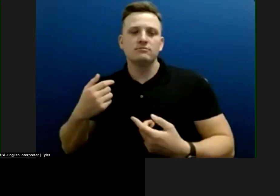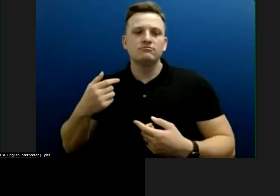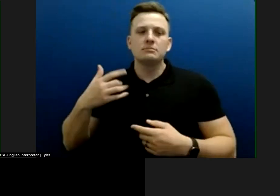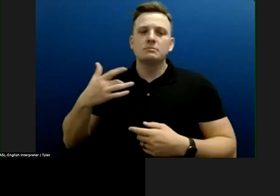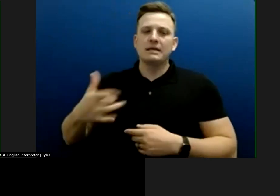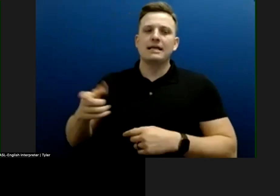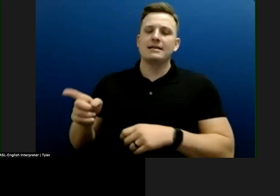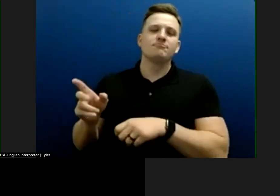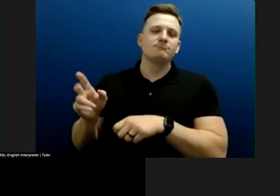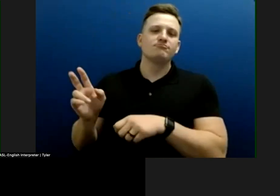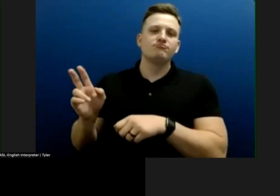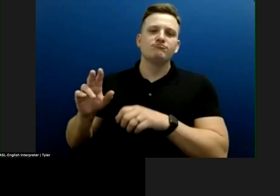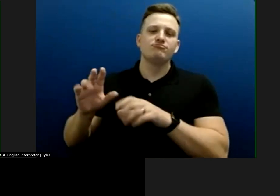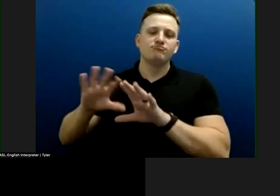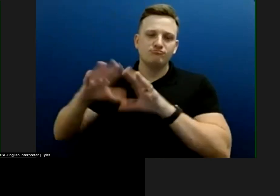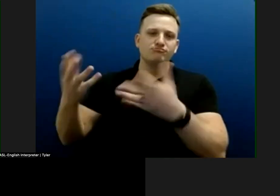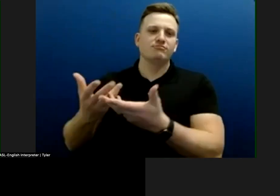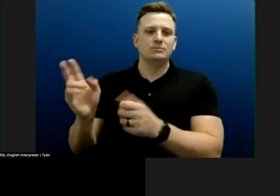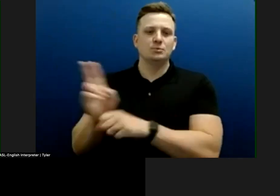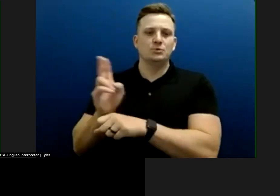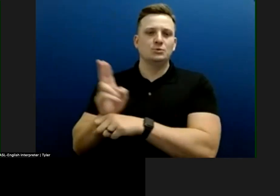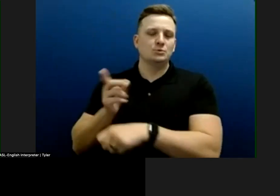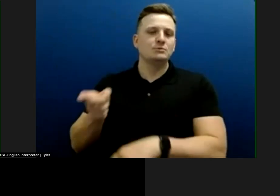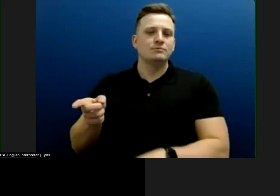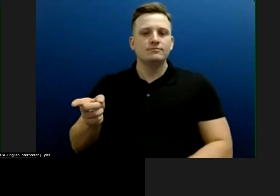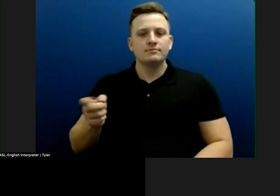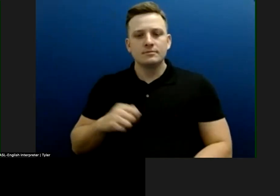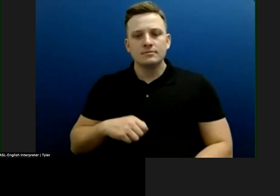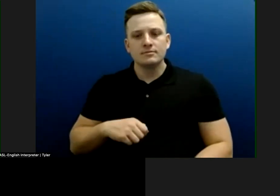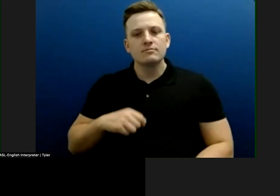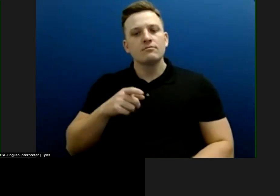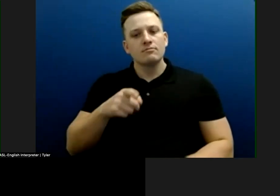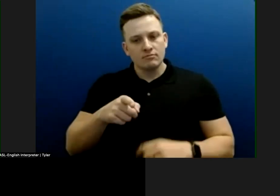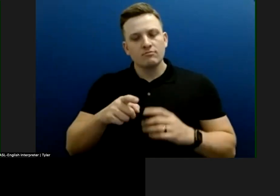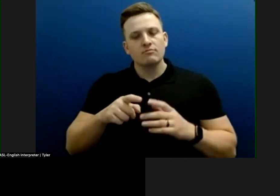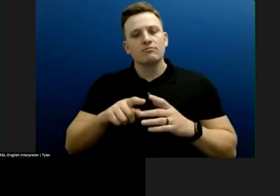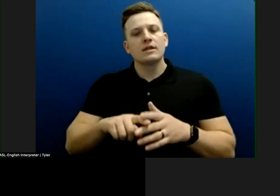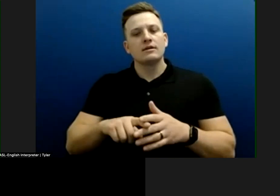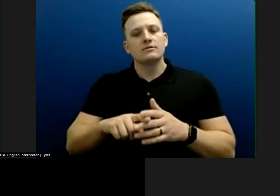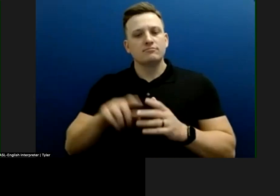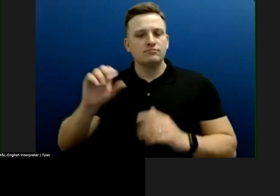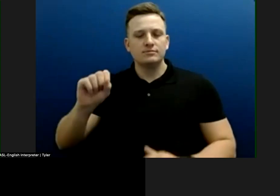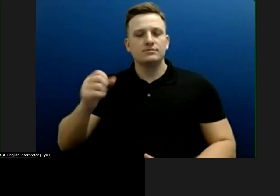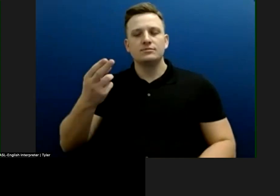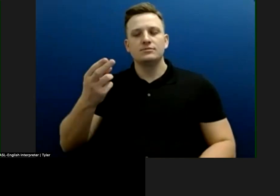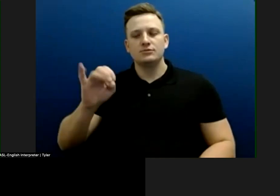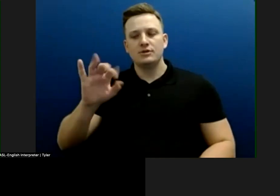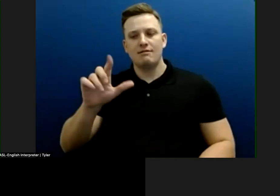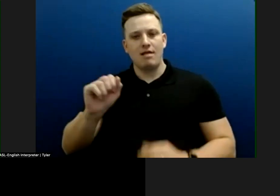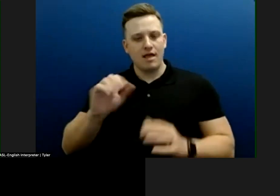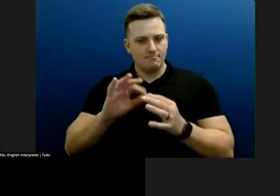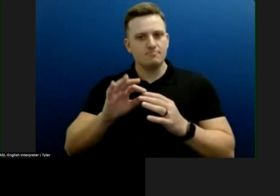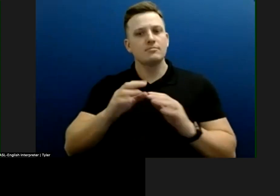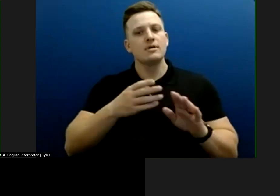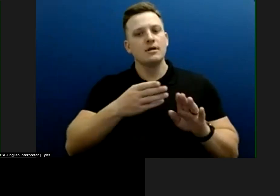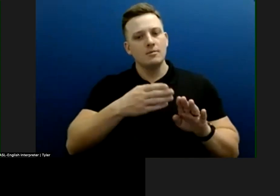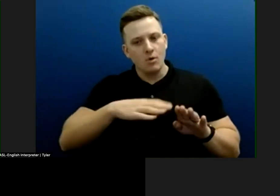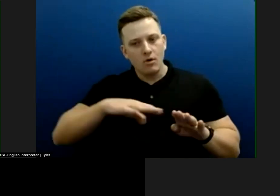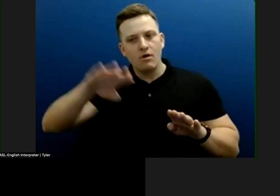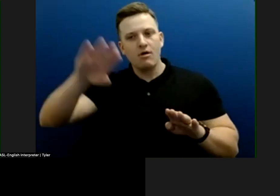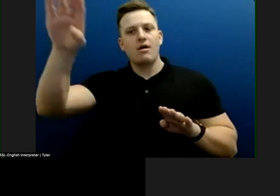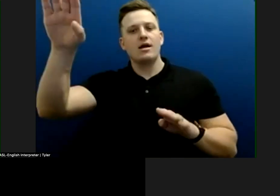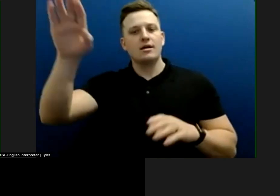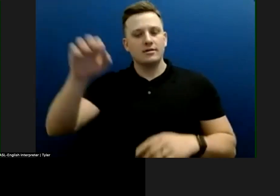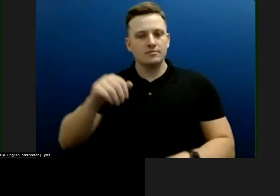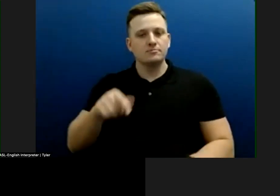It's a key idea, that call and response. Crescendo from Sheila. Oh, hello, Sheila.